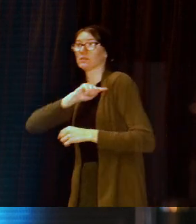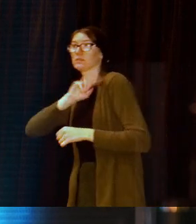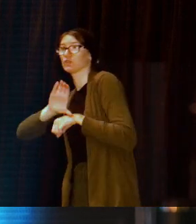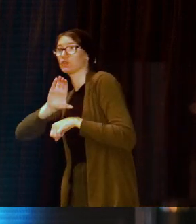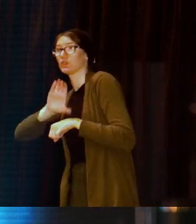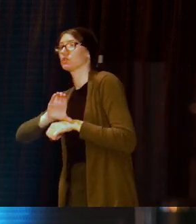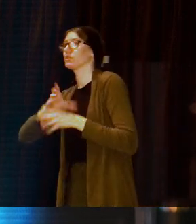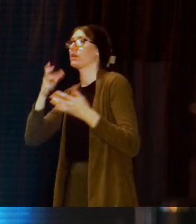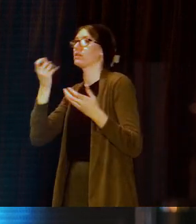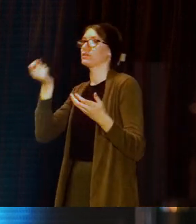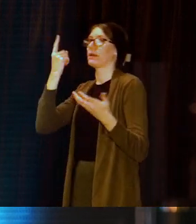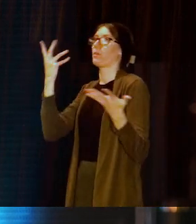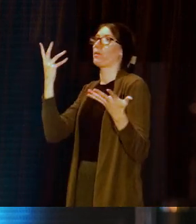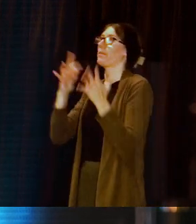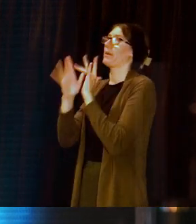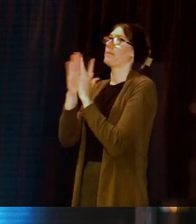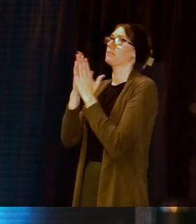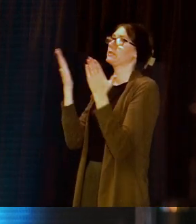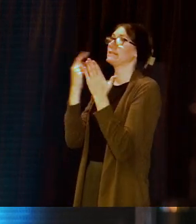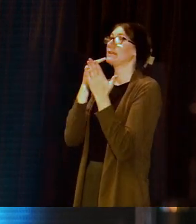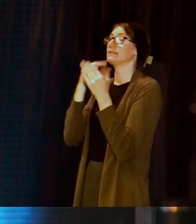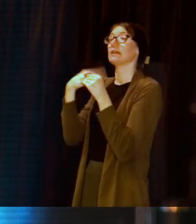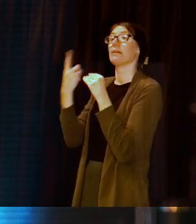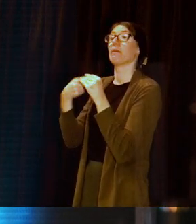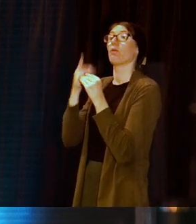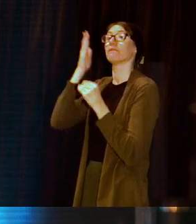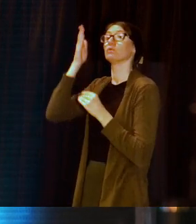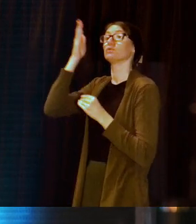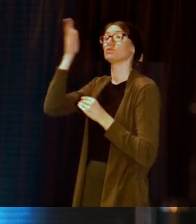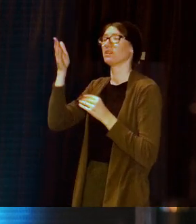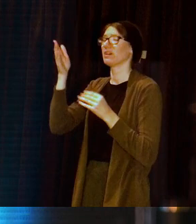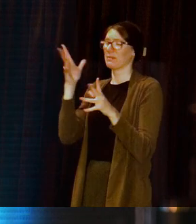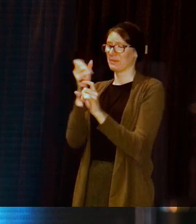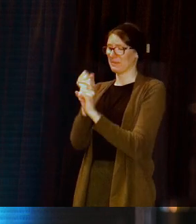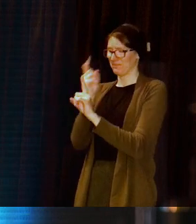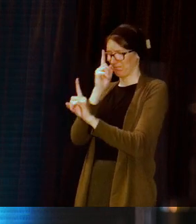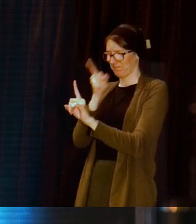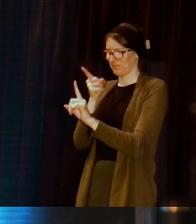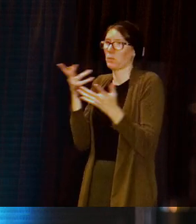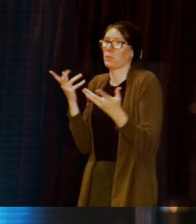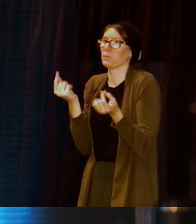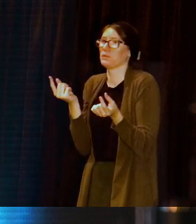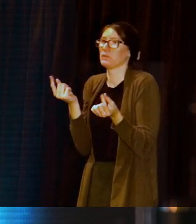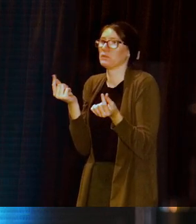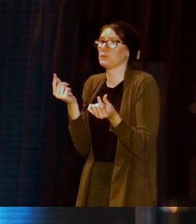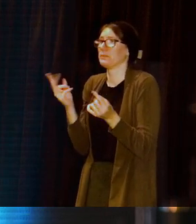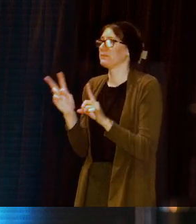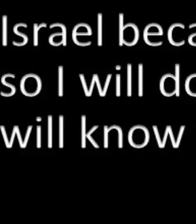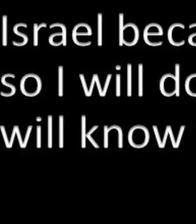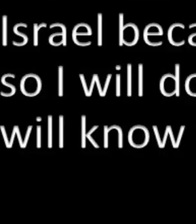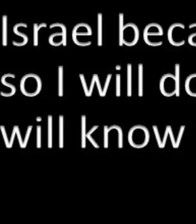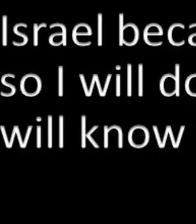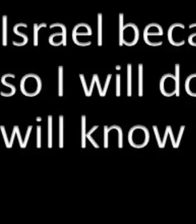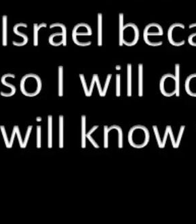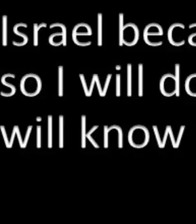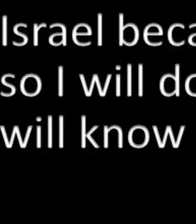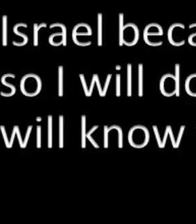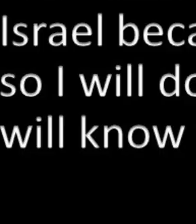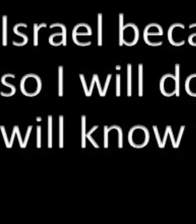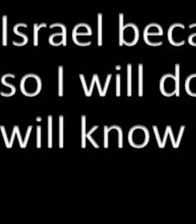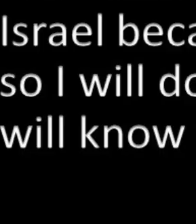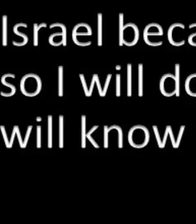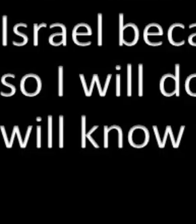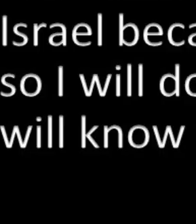what the Bible says about the future. But in light of everything I just gave you, what do we do with this? Can I suggest 6 takeaways from you and run through them